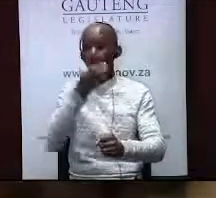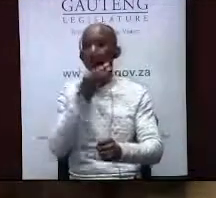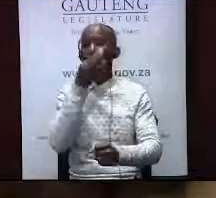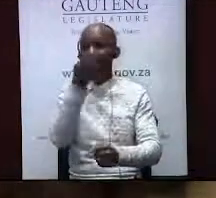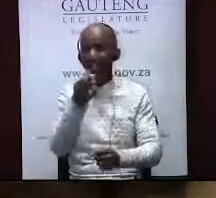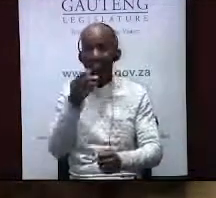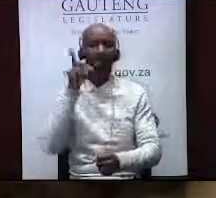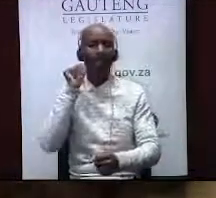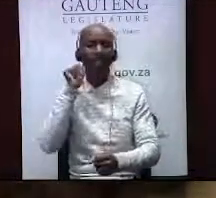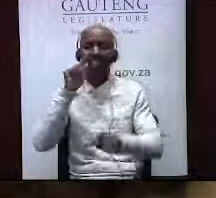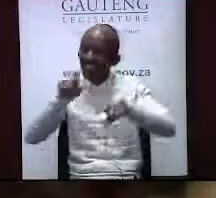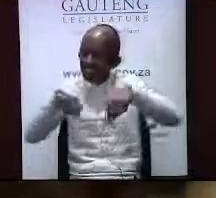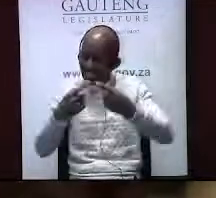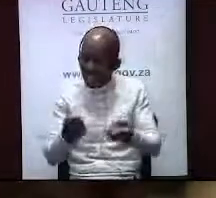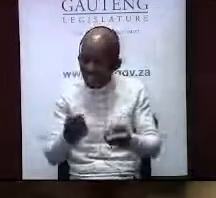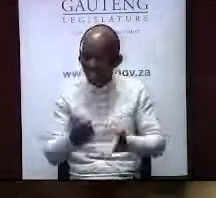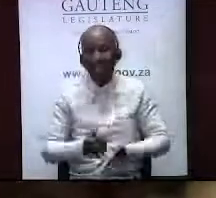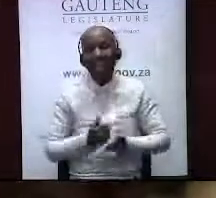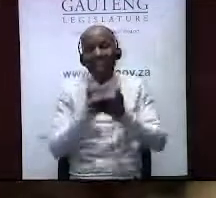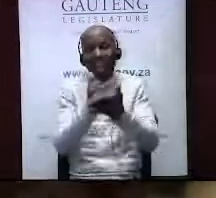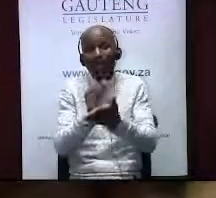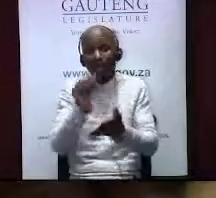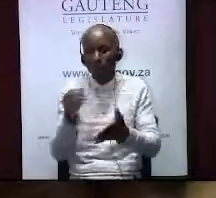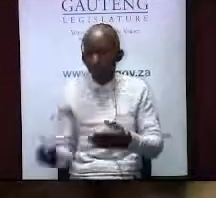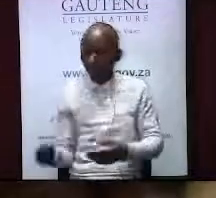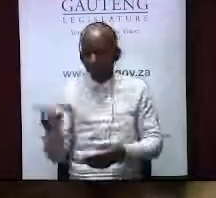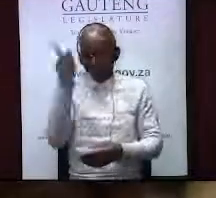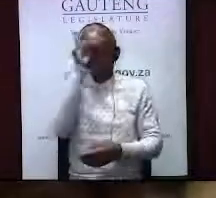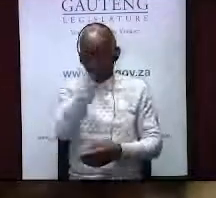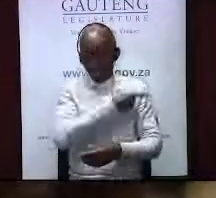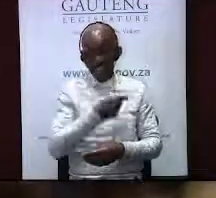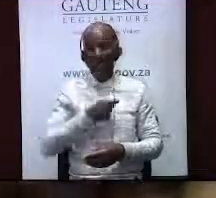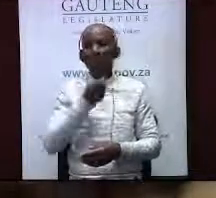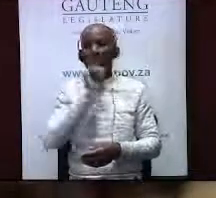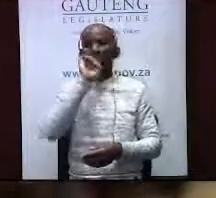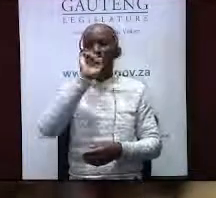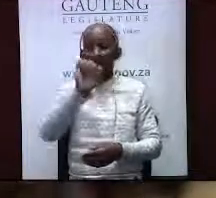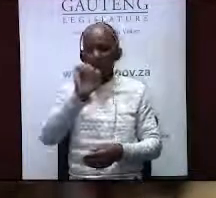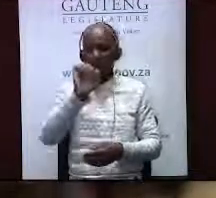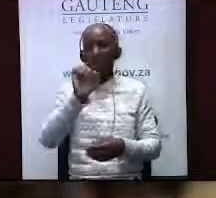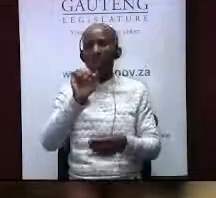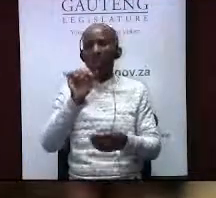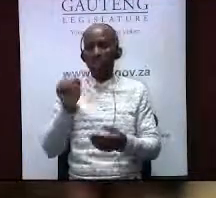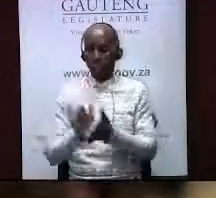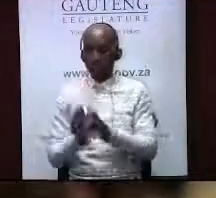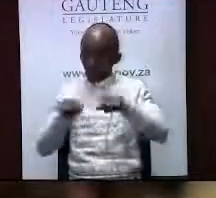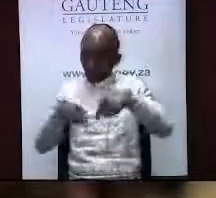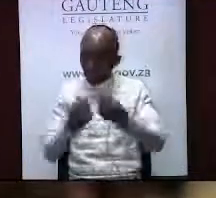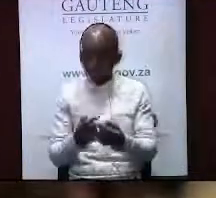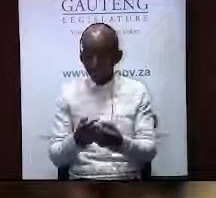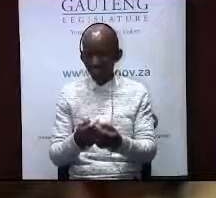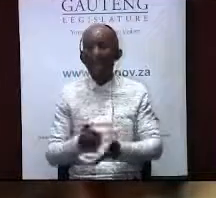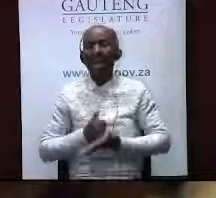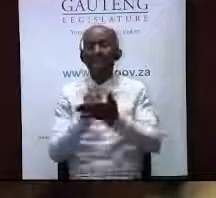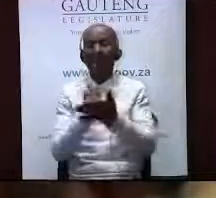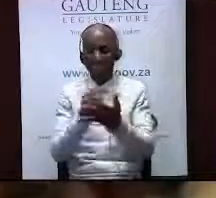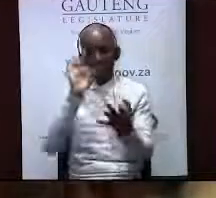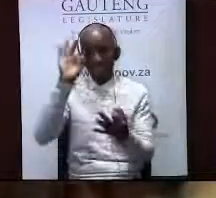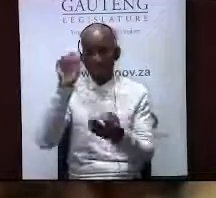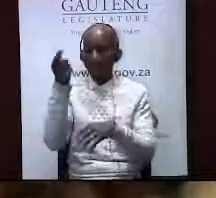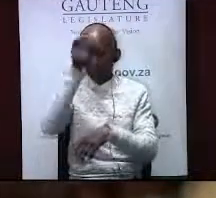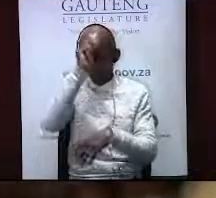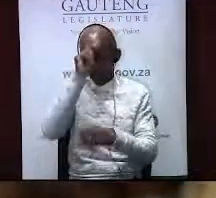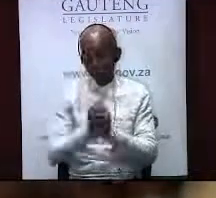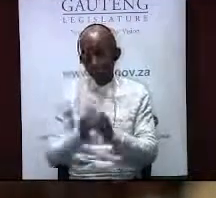this man cannot raise your daughter, it means when as a woman, you cannot raise these 3 boys. That's how I lost